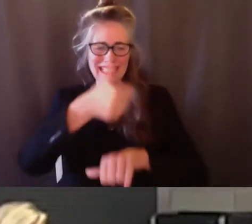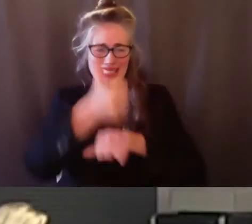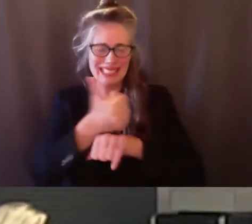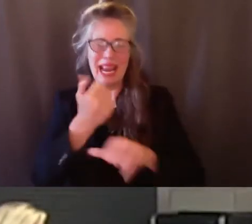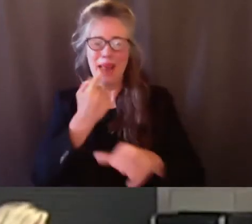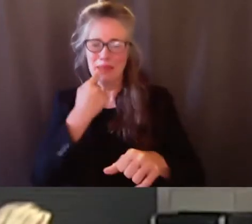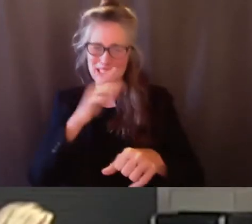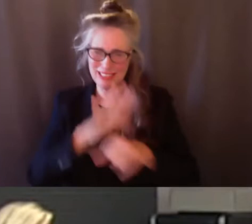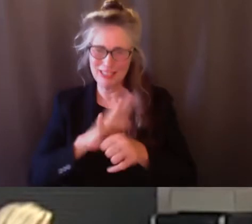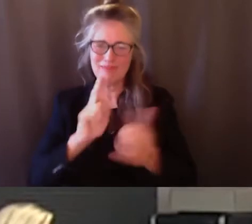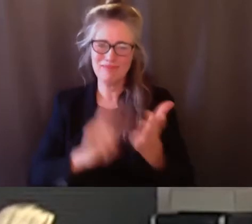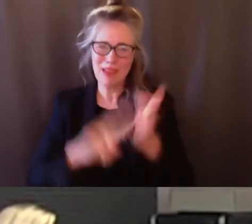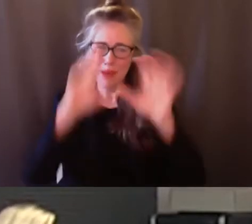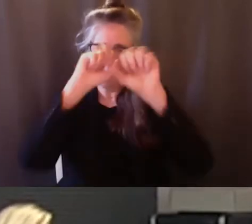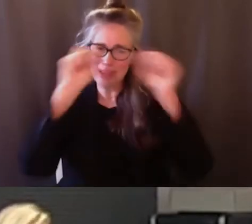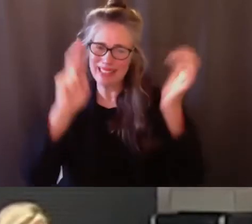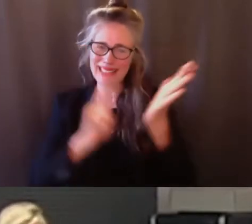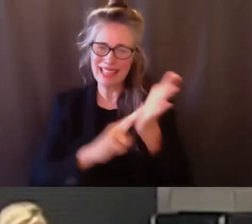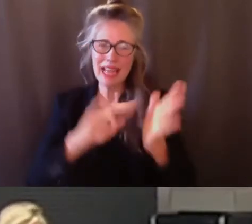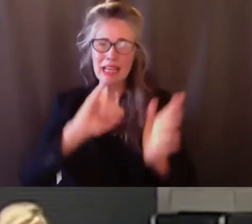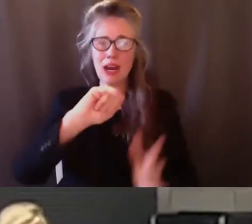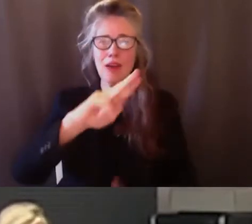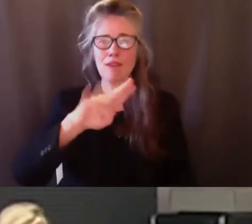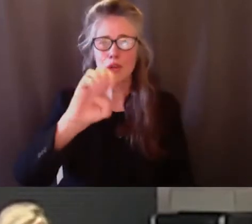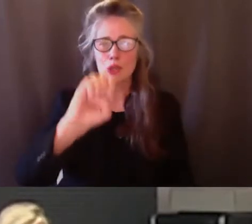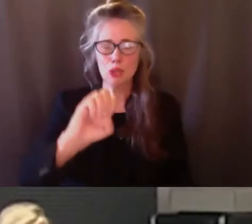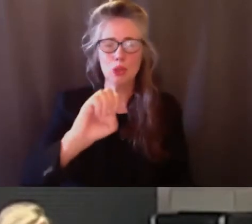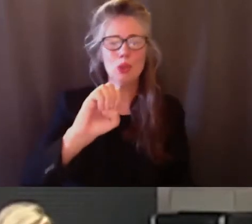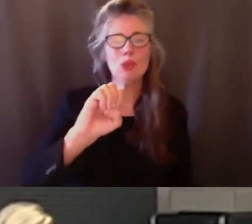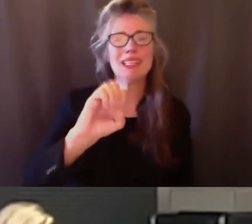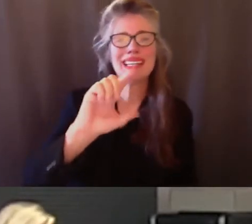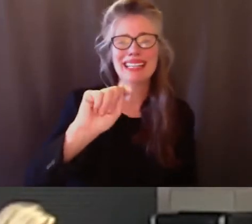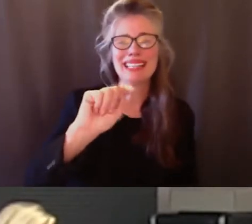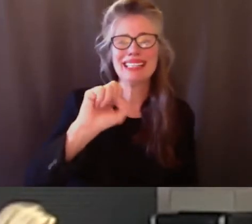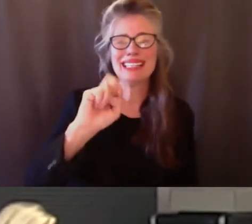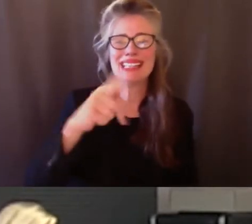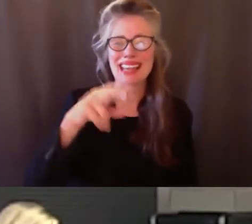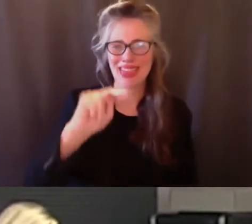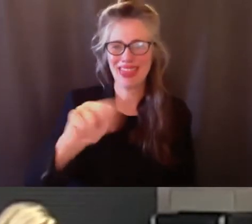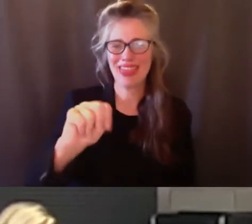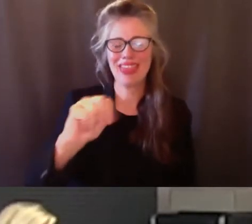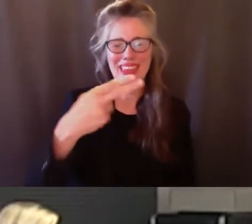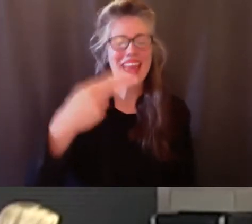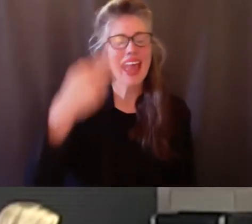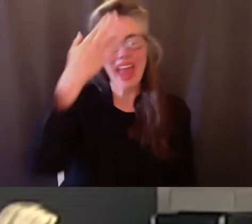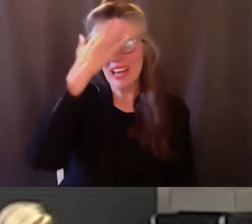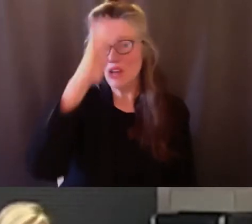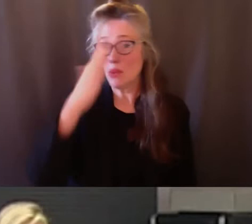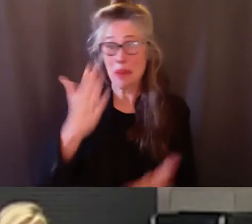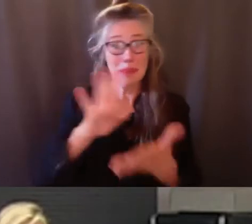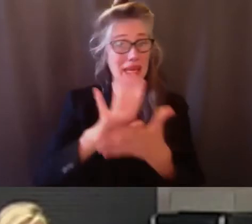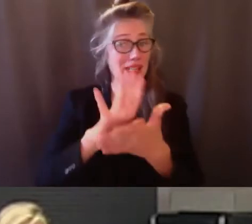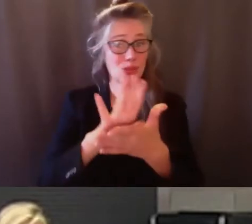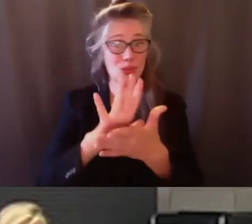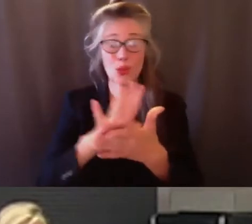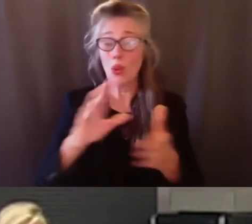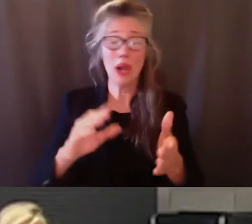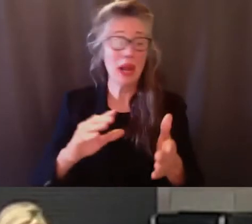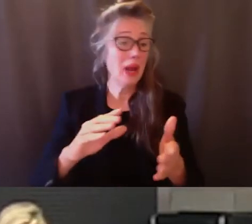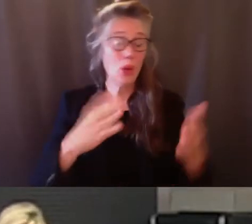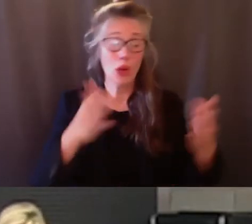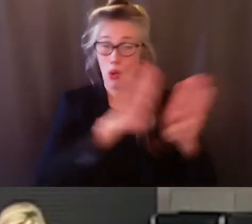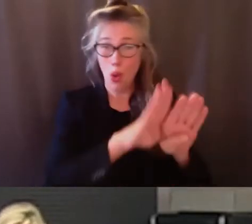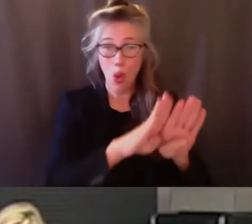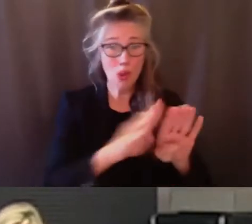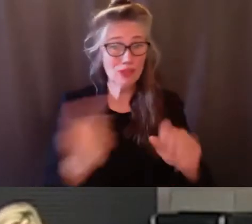guess normally they won't be in school, but as a district that we will be honoring that this year and going forward locally and also across the country.